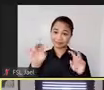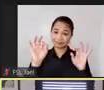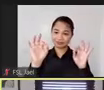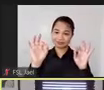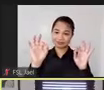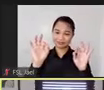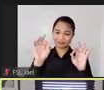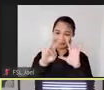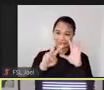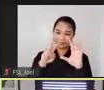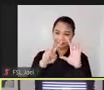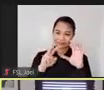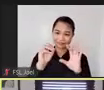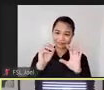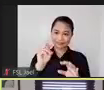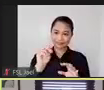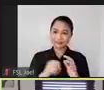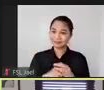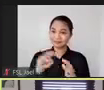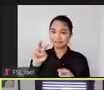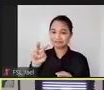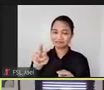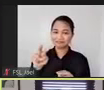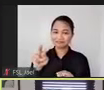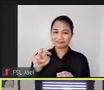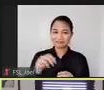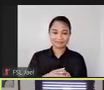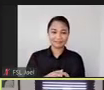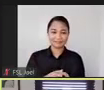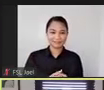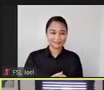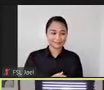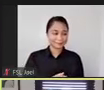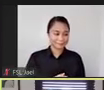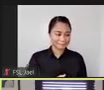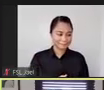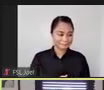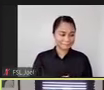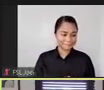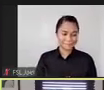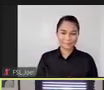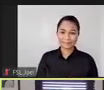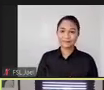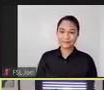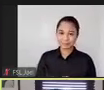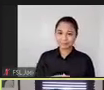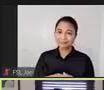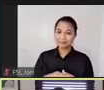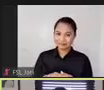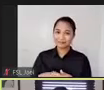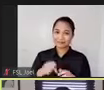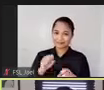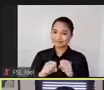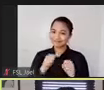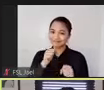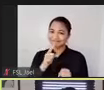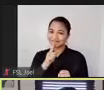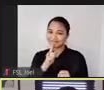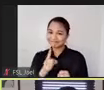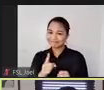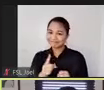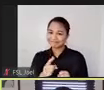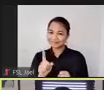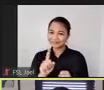I'm not really sure what's happening right now. Well, we can see you and we can hear you. So you can, oh, okay, you can cool. Go ahead.